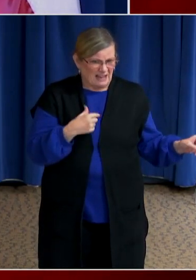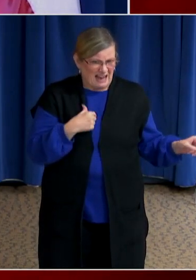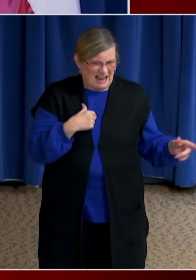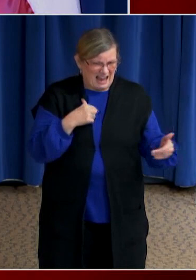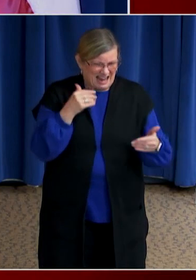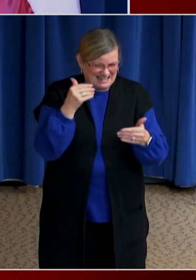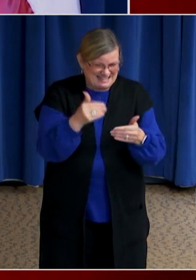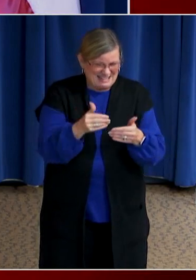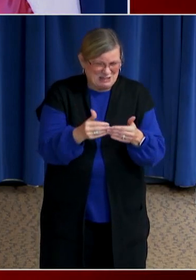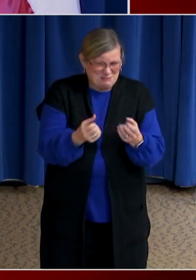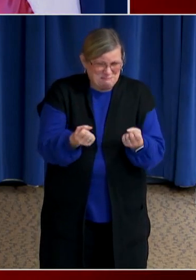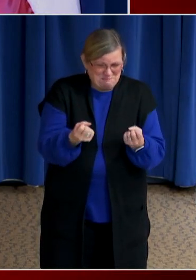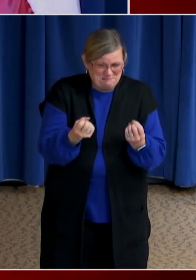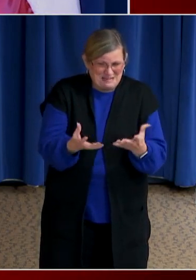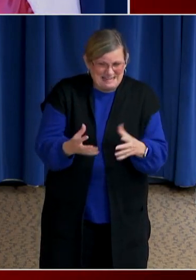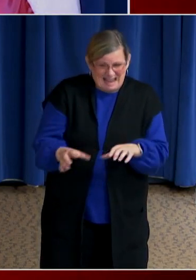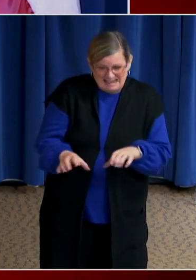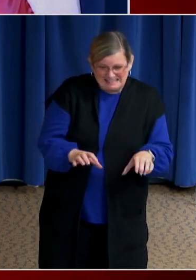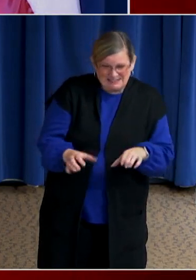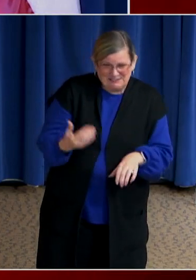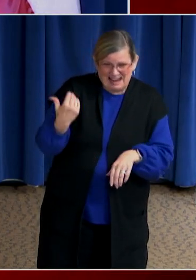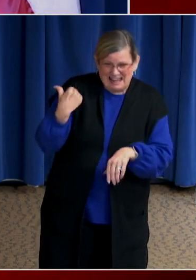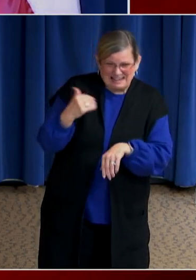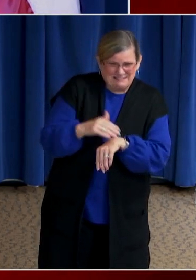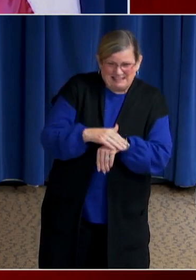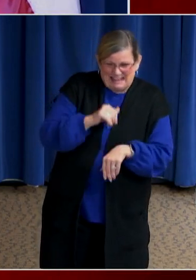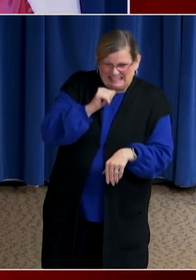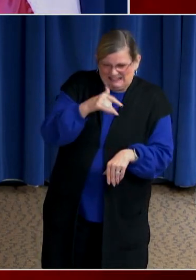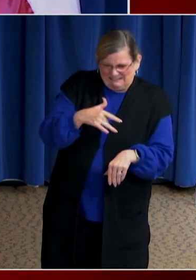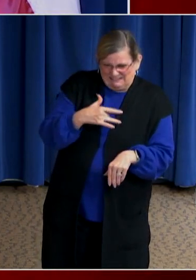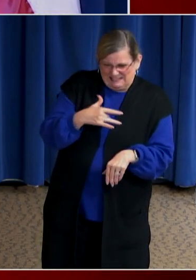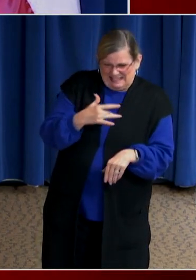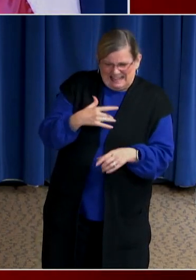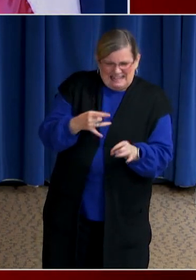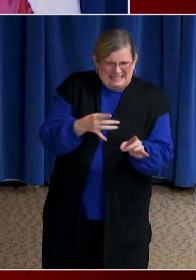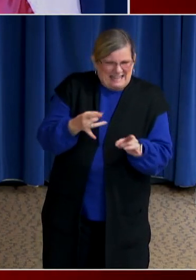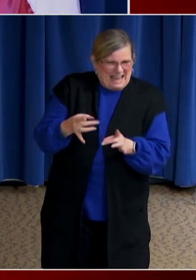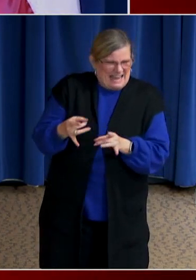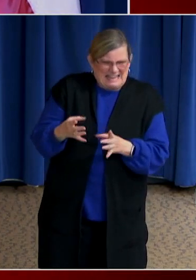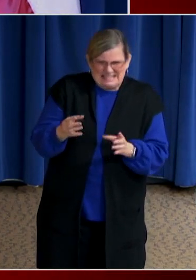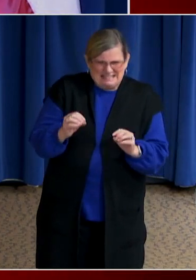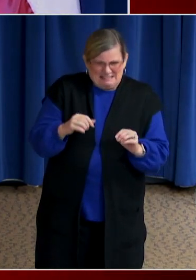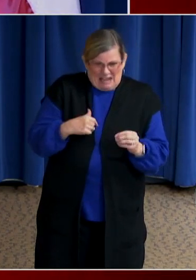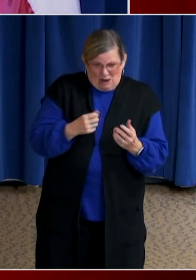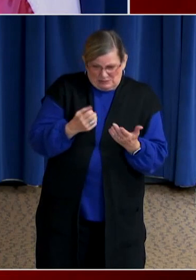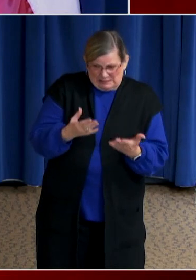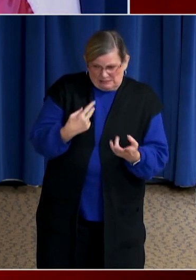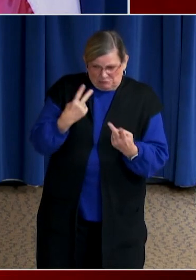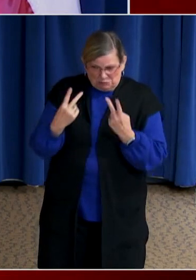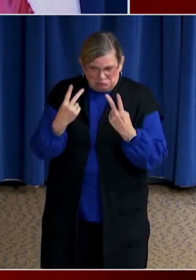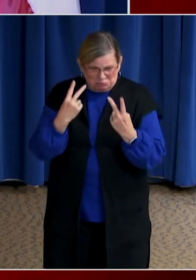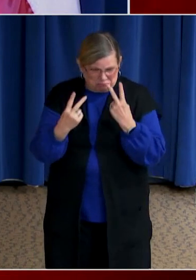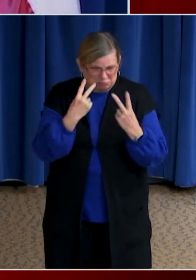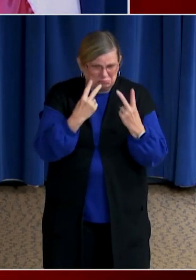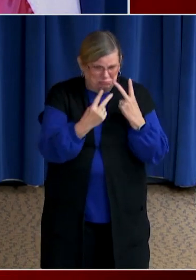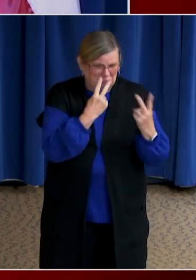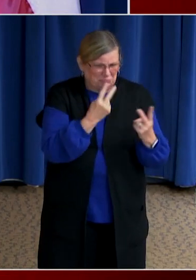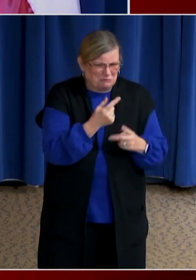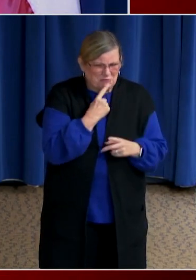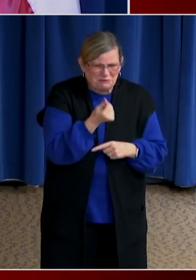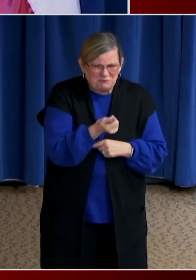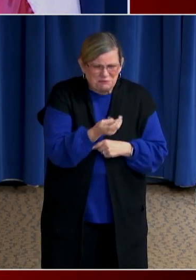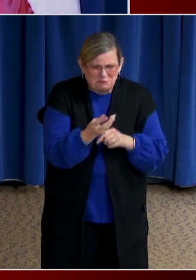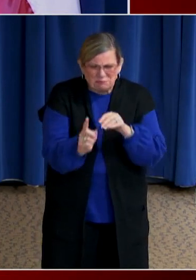I didn't feel like tensions were high. We had a couple of minor incidents that we were able to take care of relatively